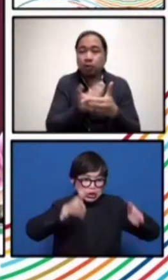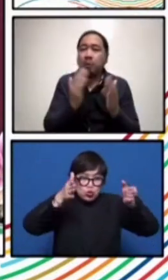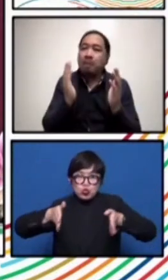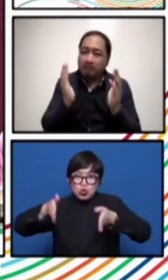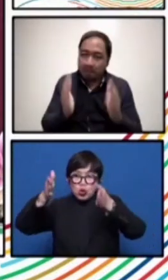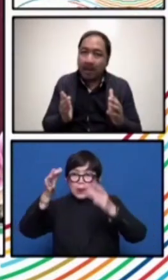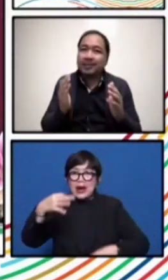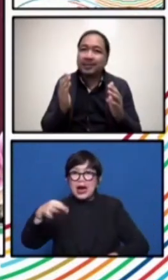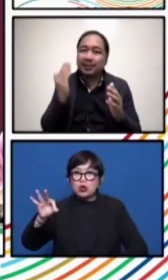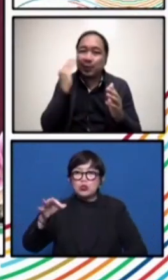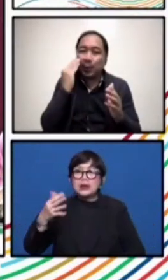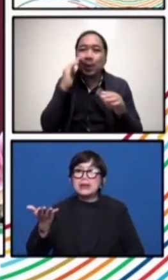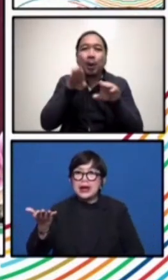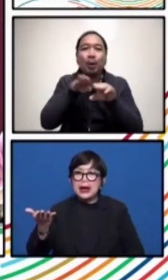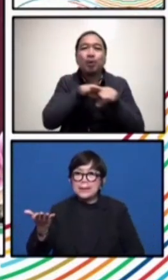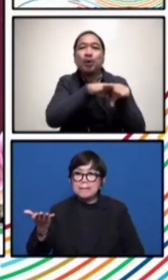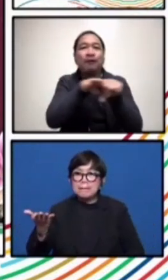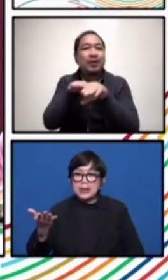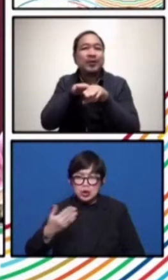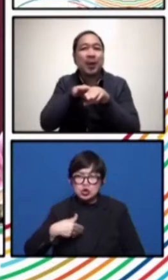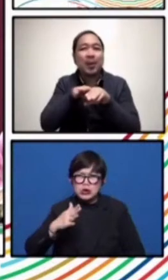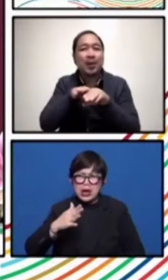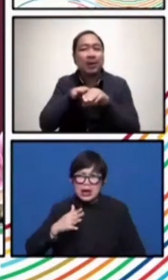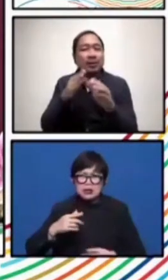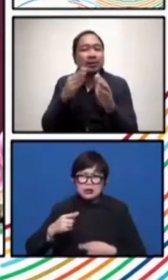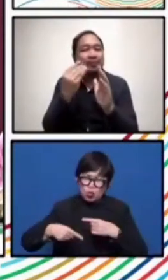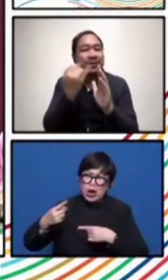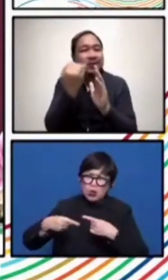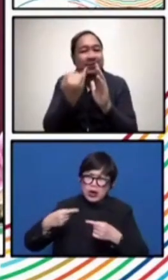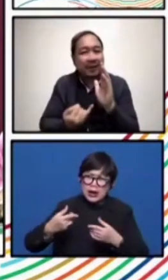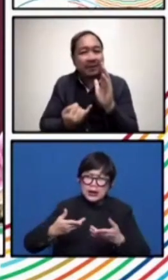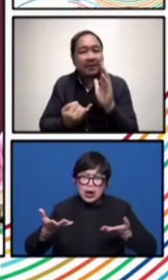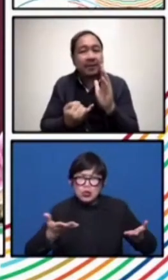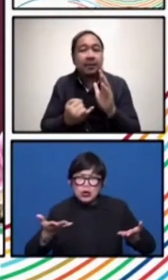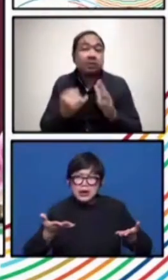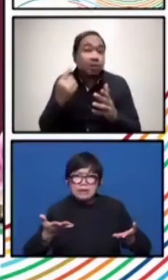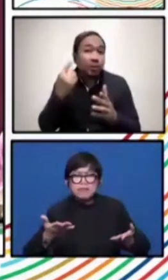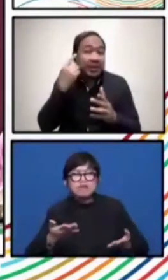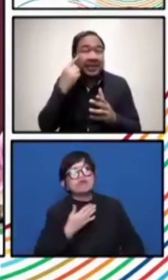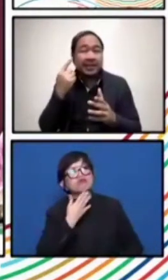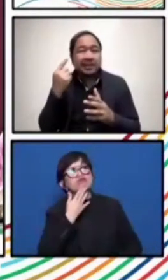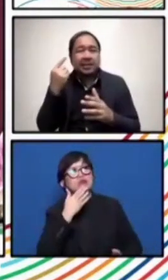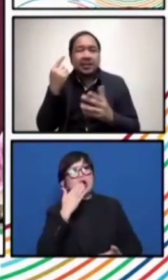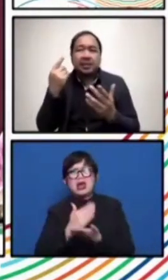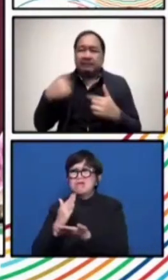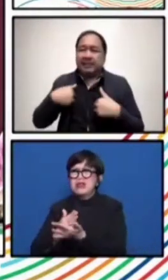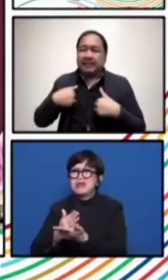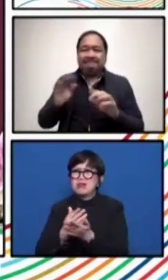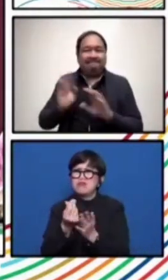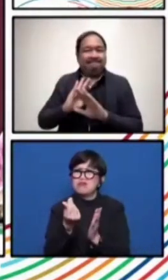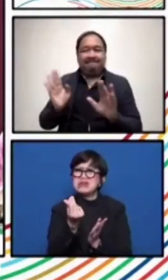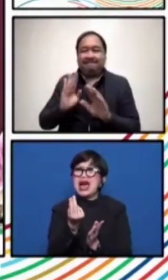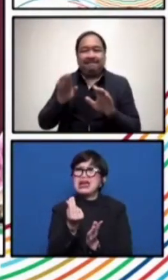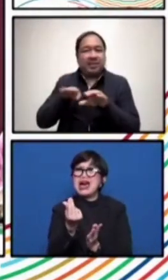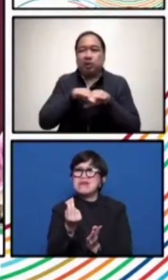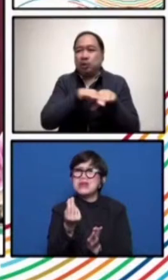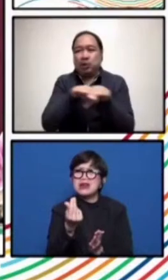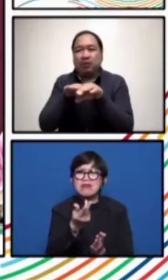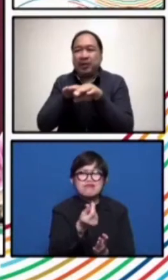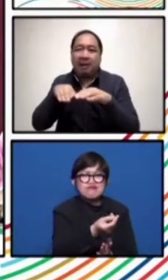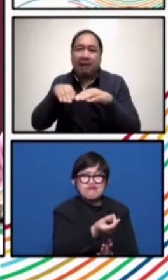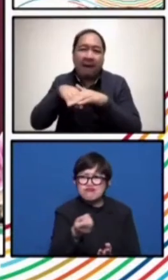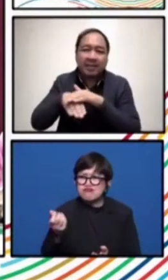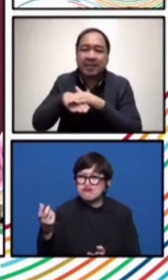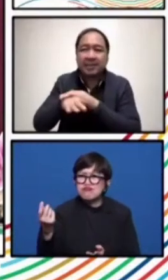at times the pushback is that there is a financial uh expense to having this kind of a